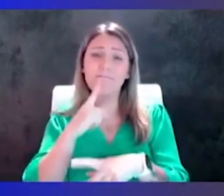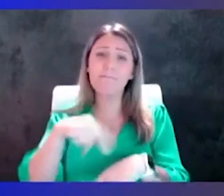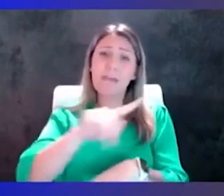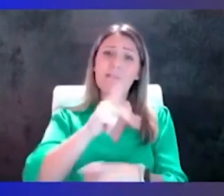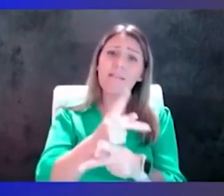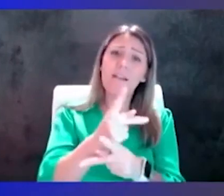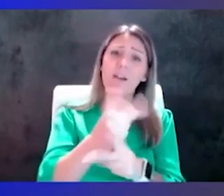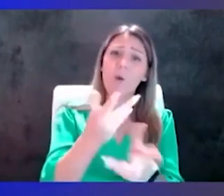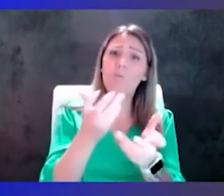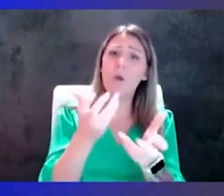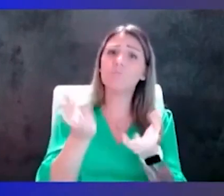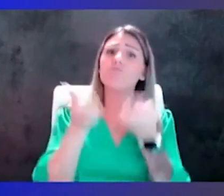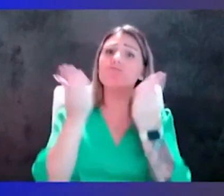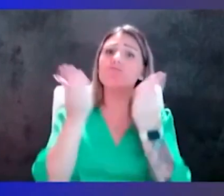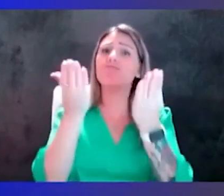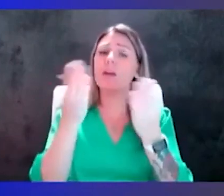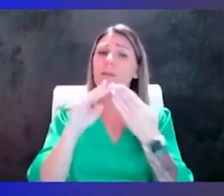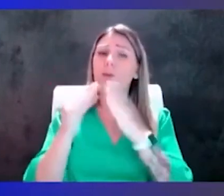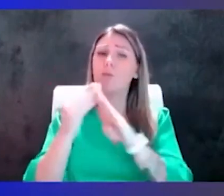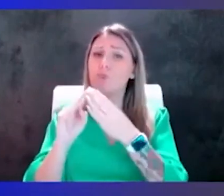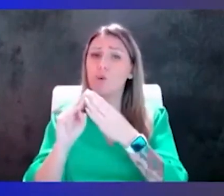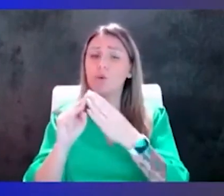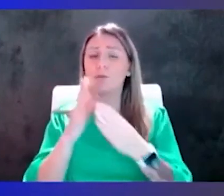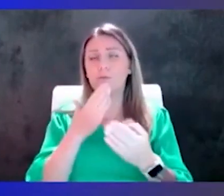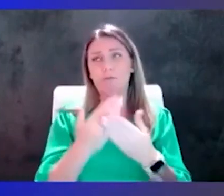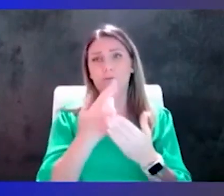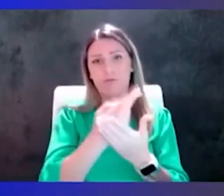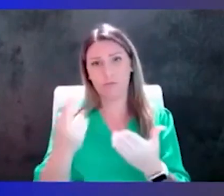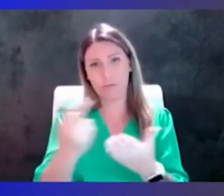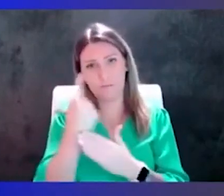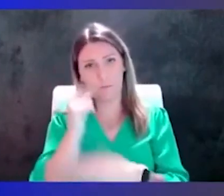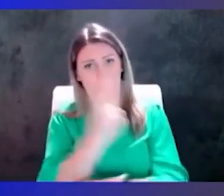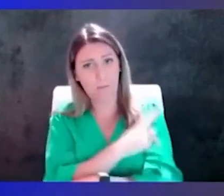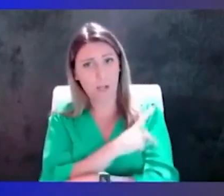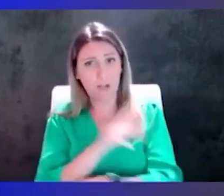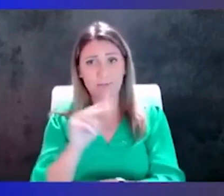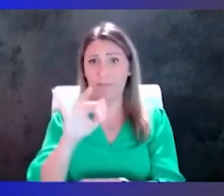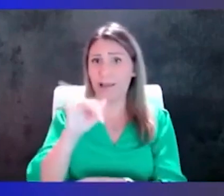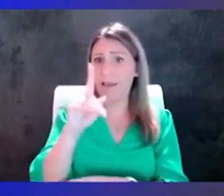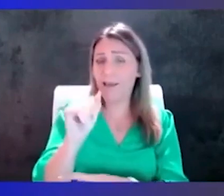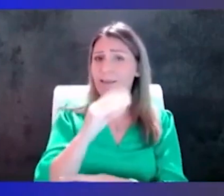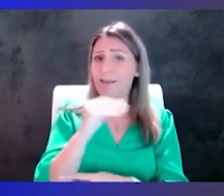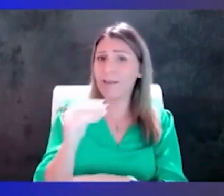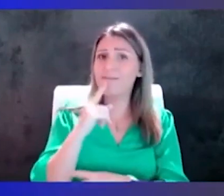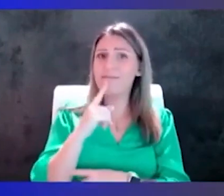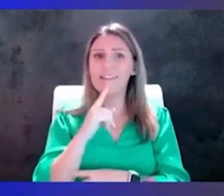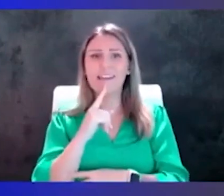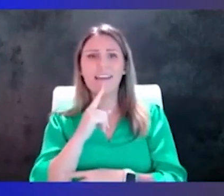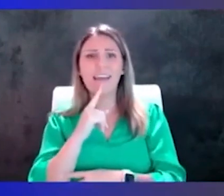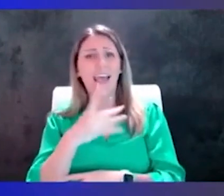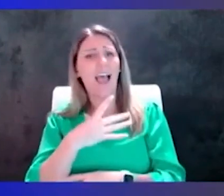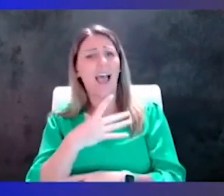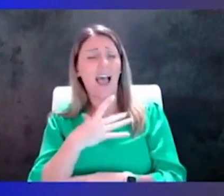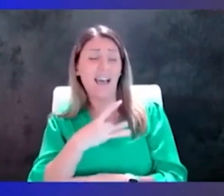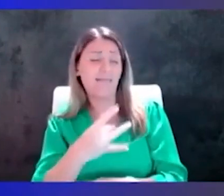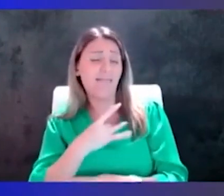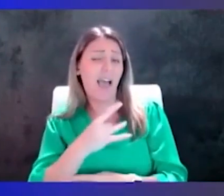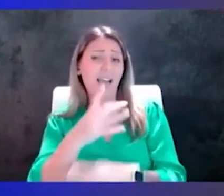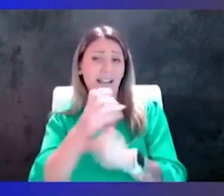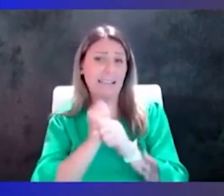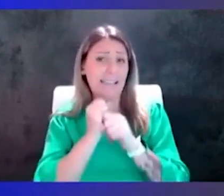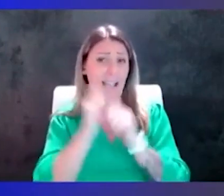been a good resource, I think, for patients like Mikayla and otherwise. And I take a message of hope out of this. I really do. So many of our long-haul